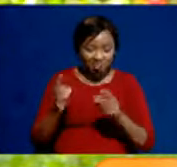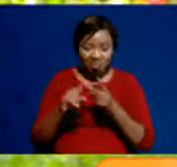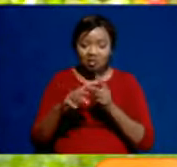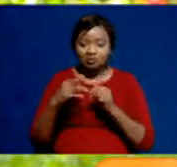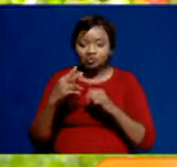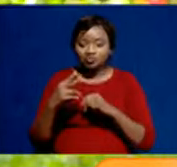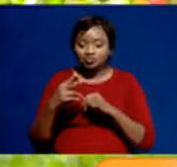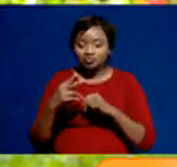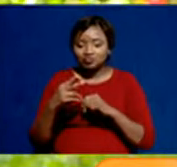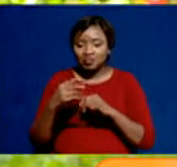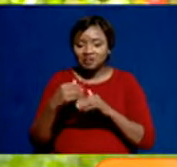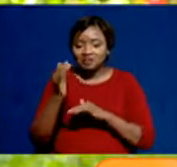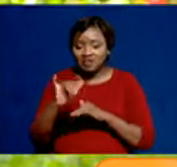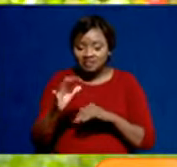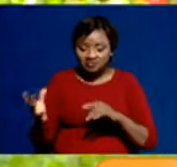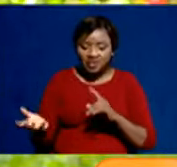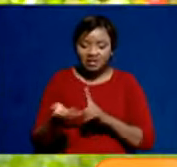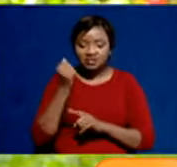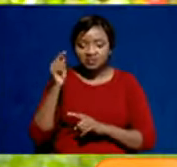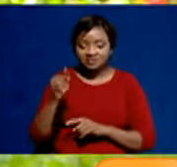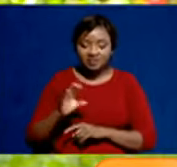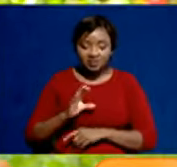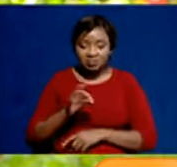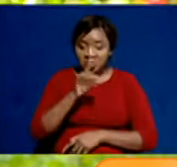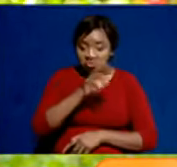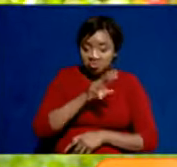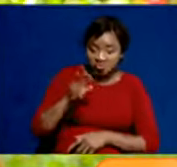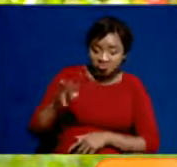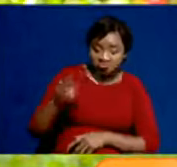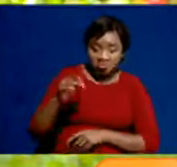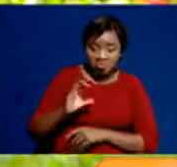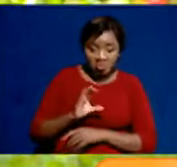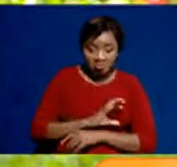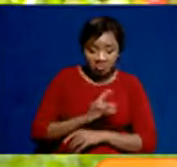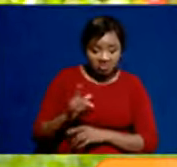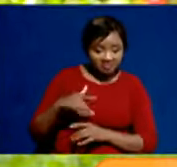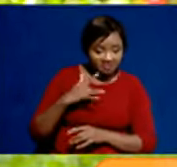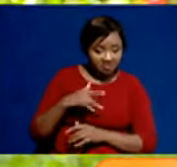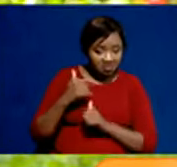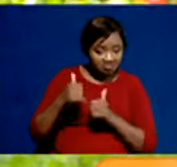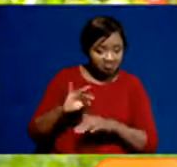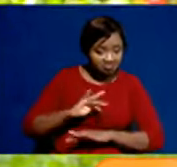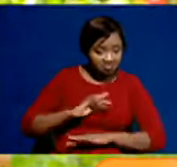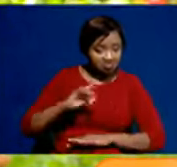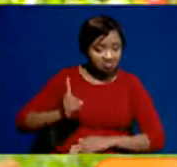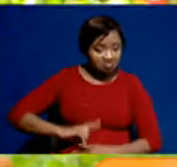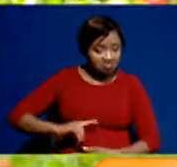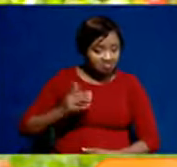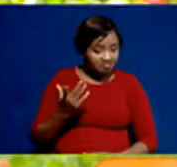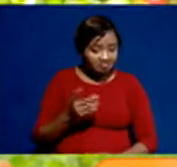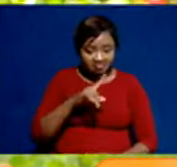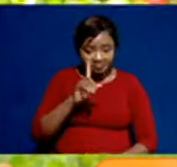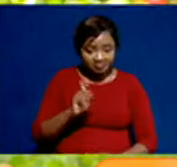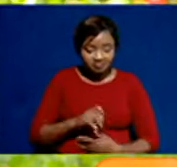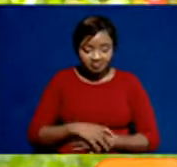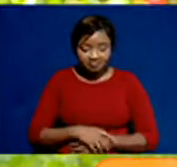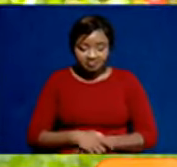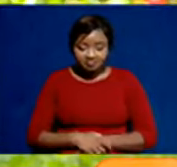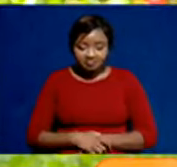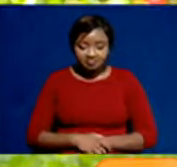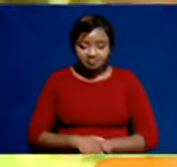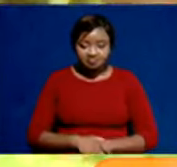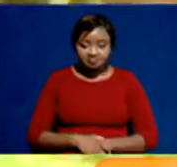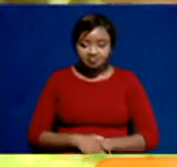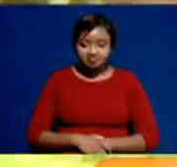else. Tell me about how satisfied you are, and if you think your course of action in those two different periods bore